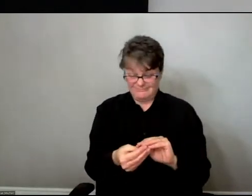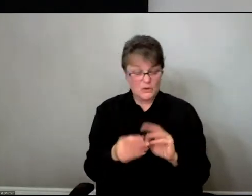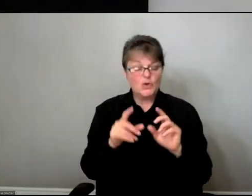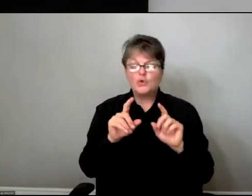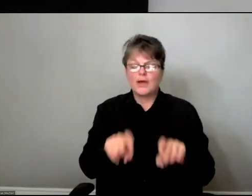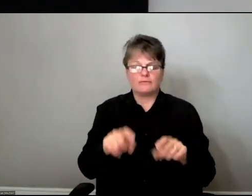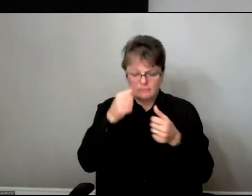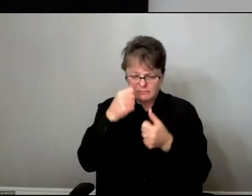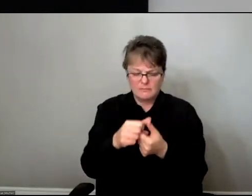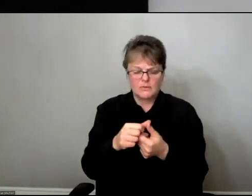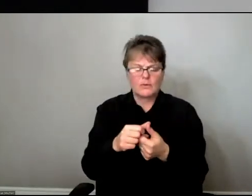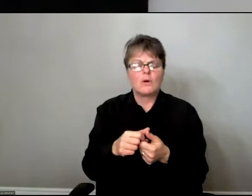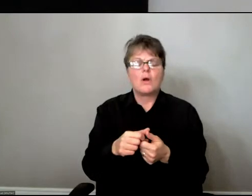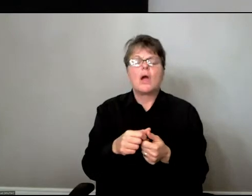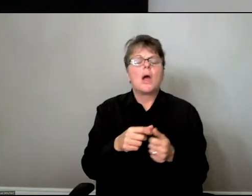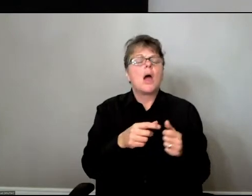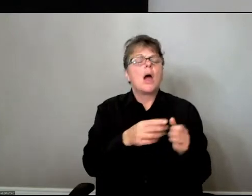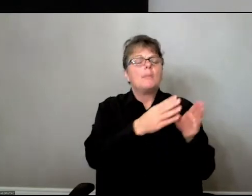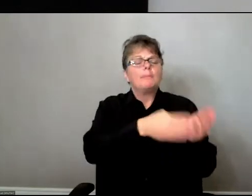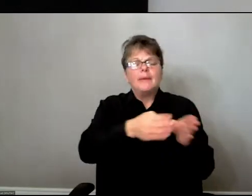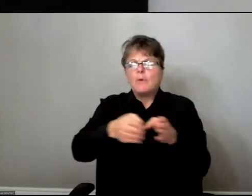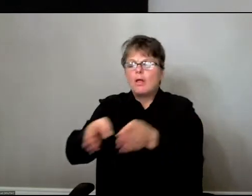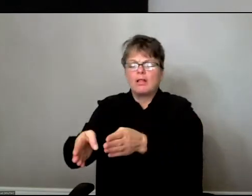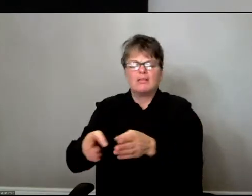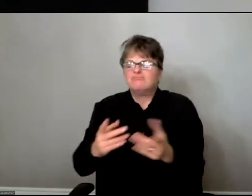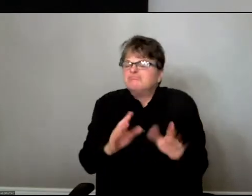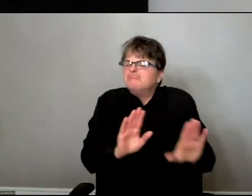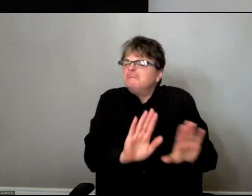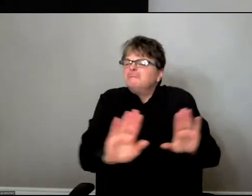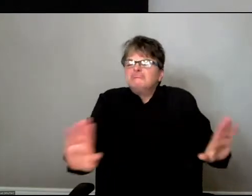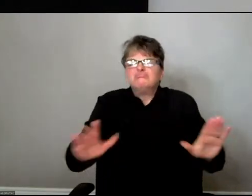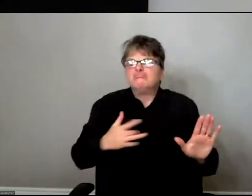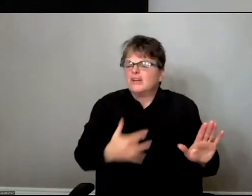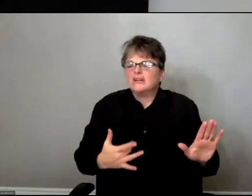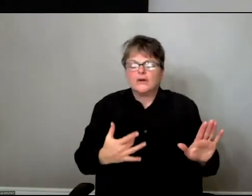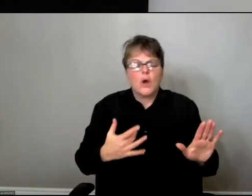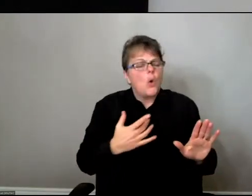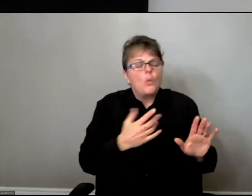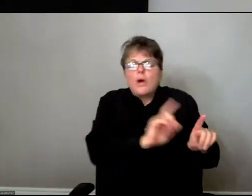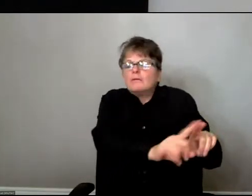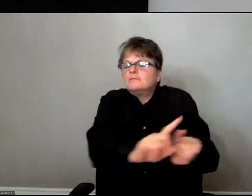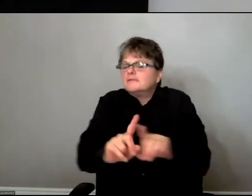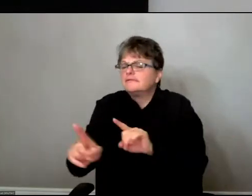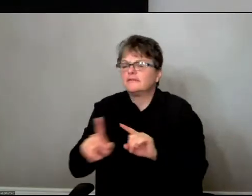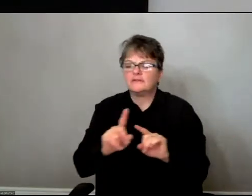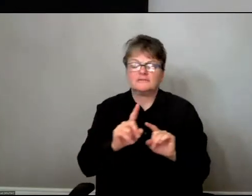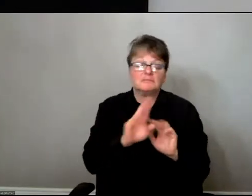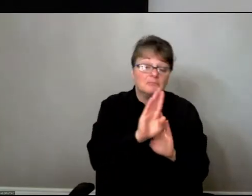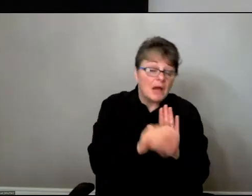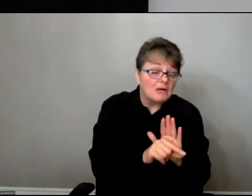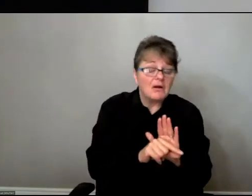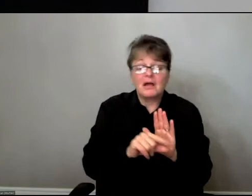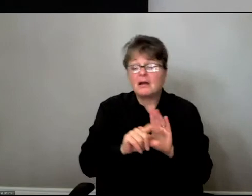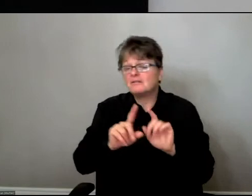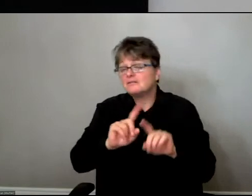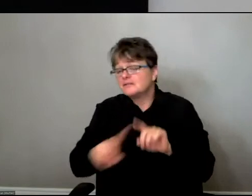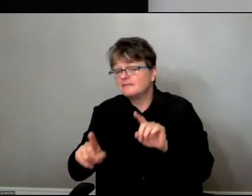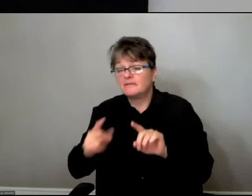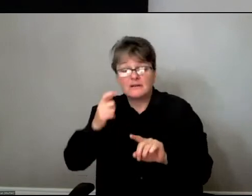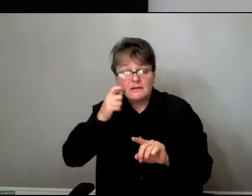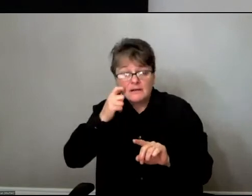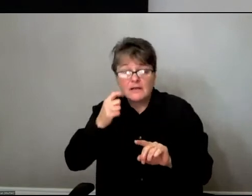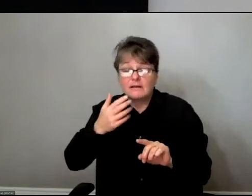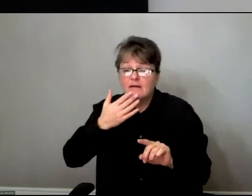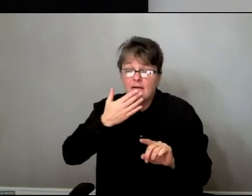people, and all people are different. We all come from different backgrounds, color,